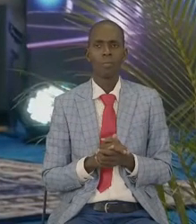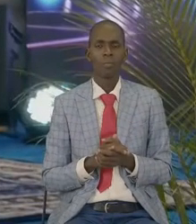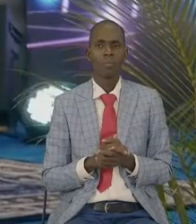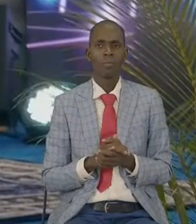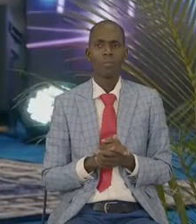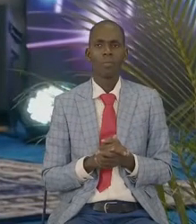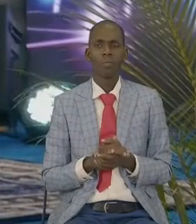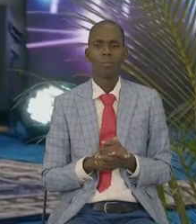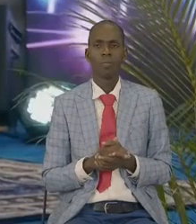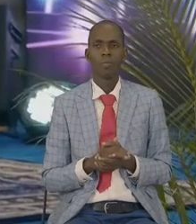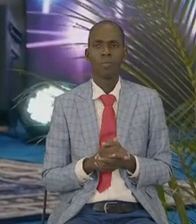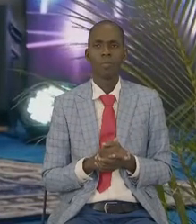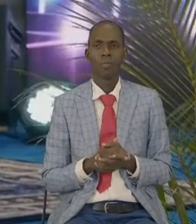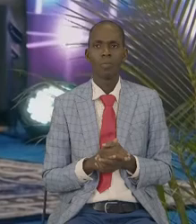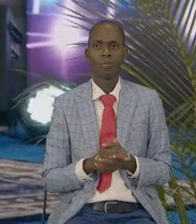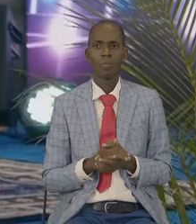about in the night,